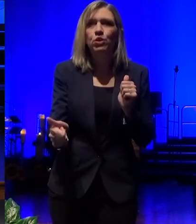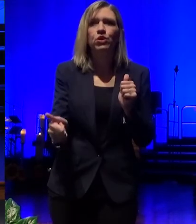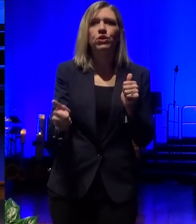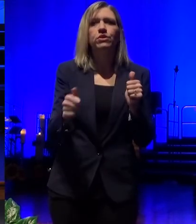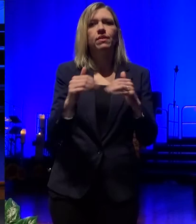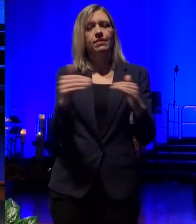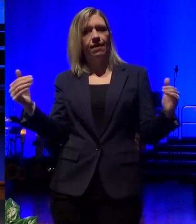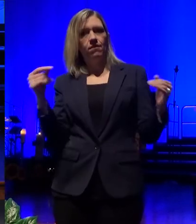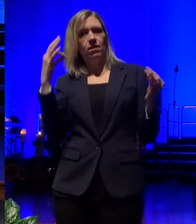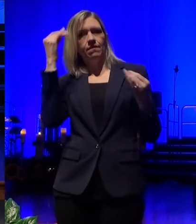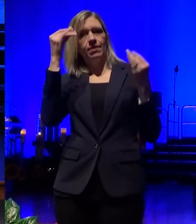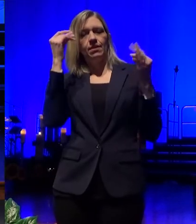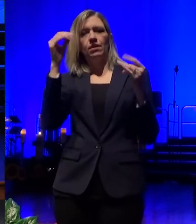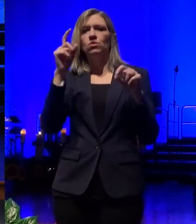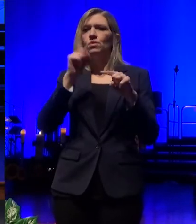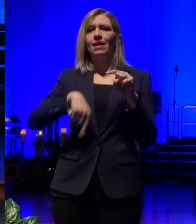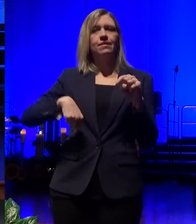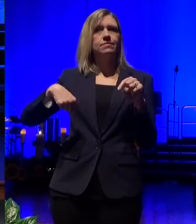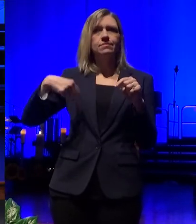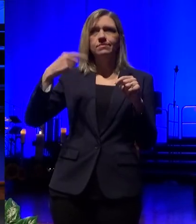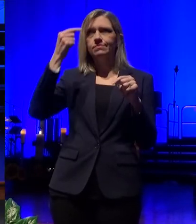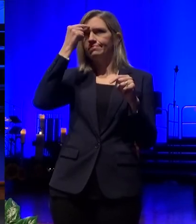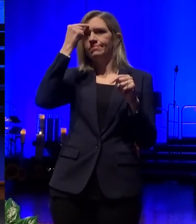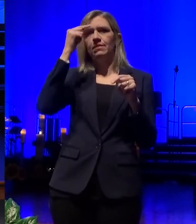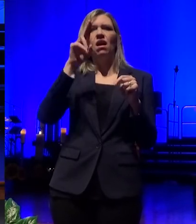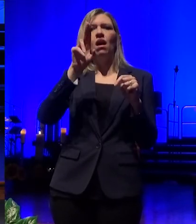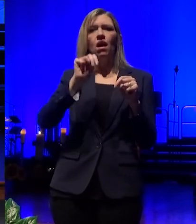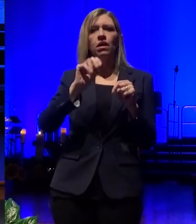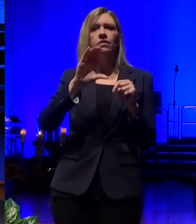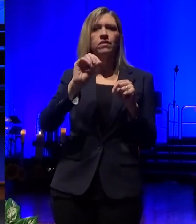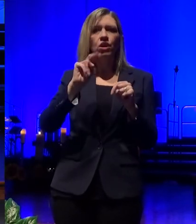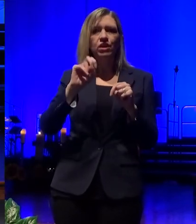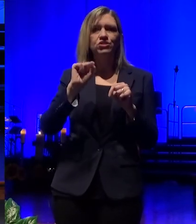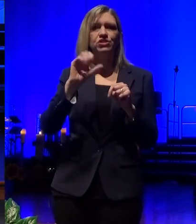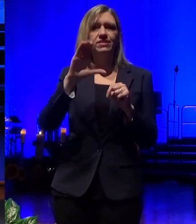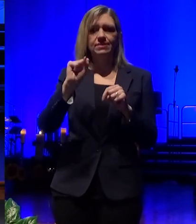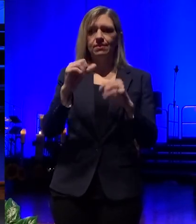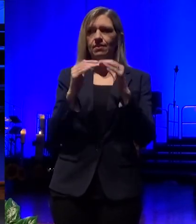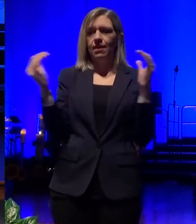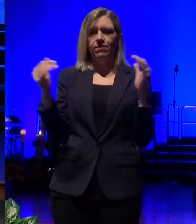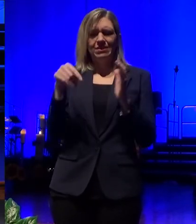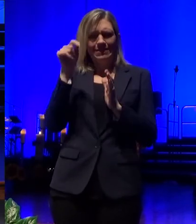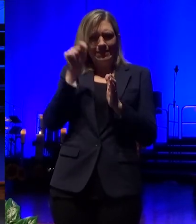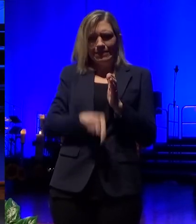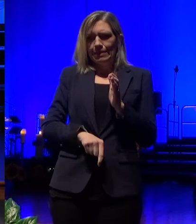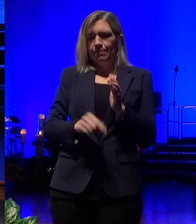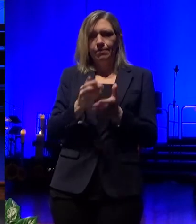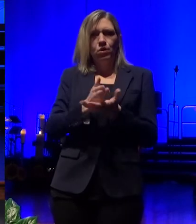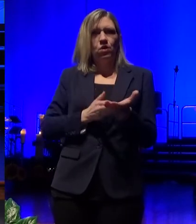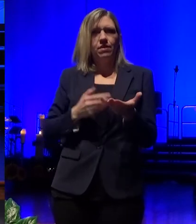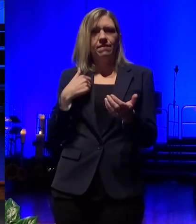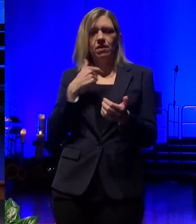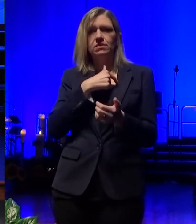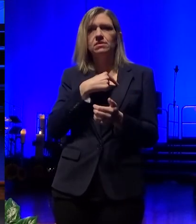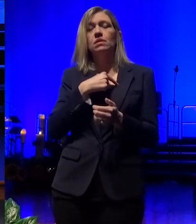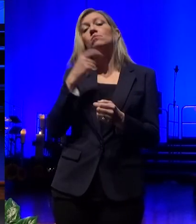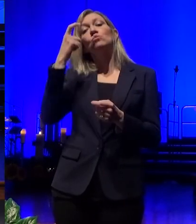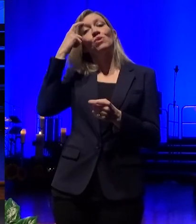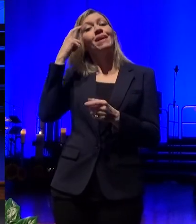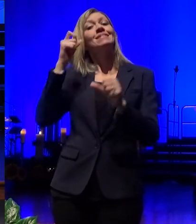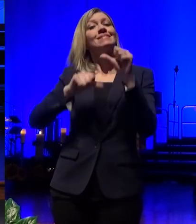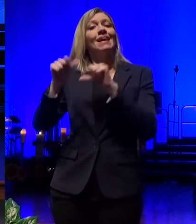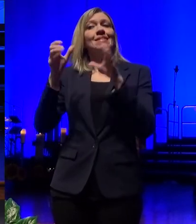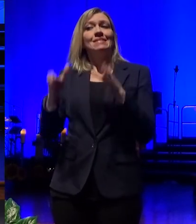the deeper unconscious level that's happening, the place at the deepest aspect of us, which brain scientists say we humans